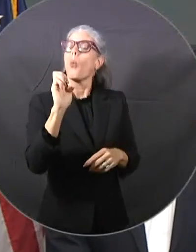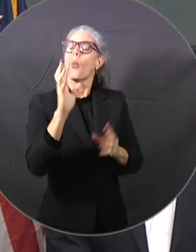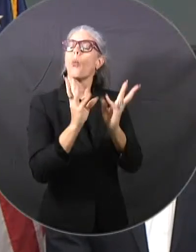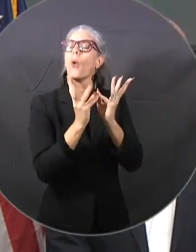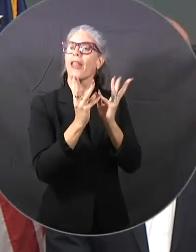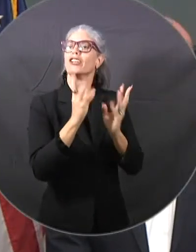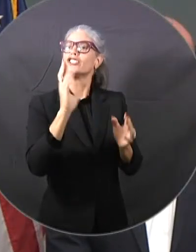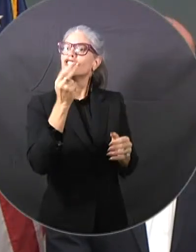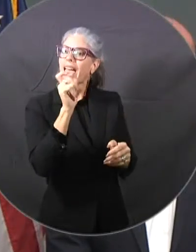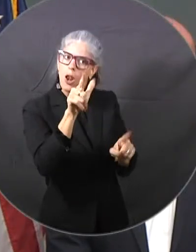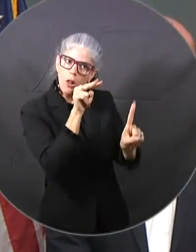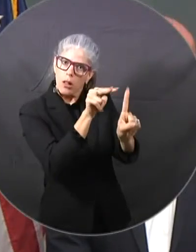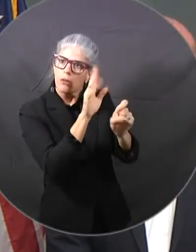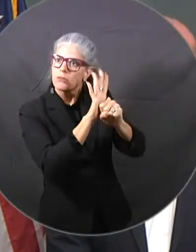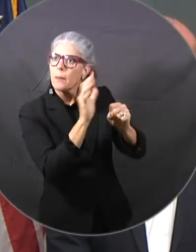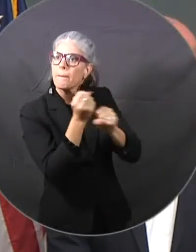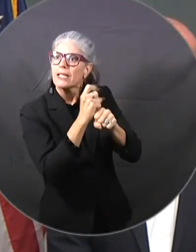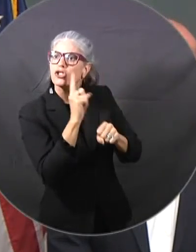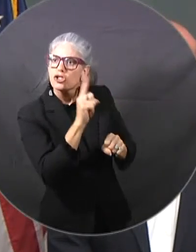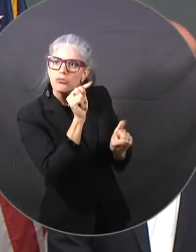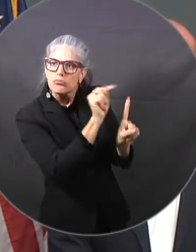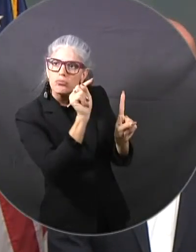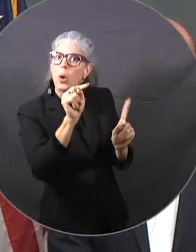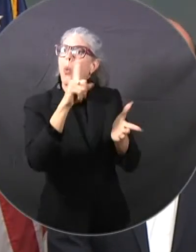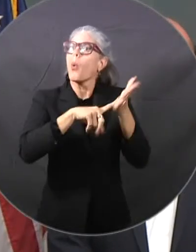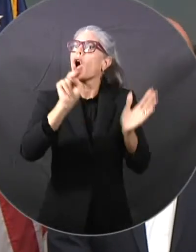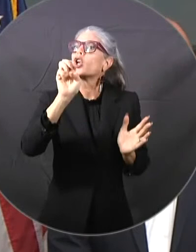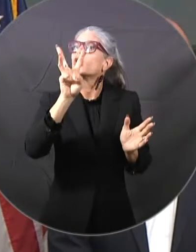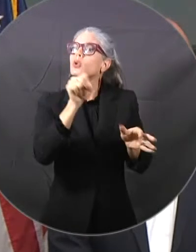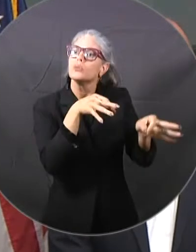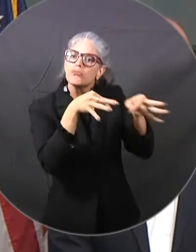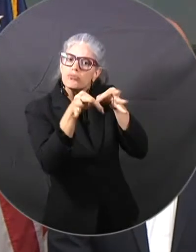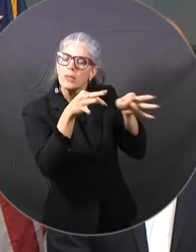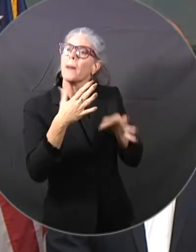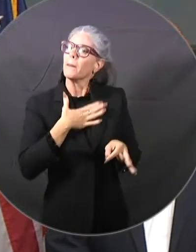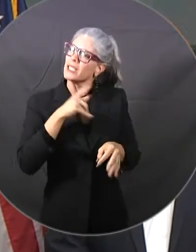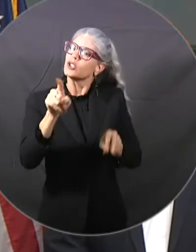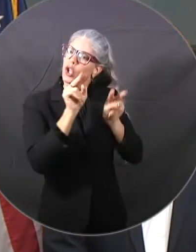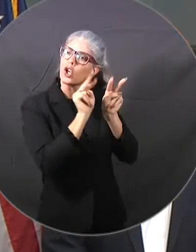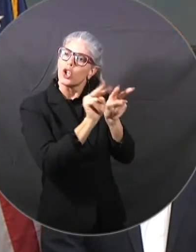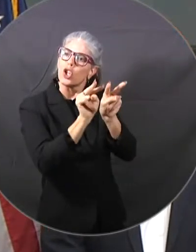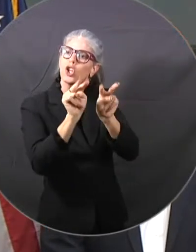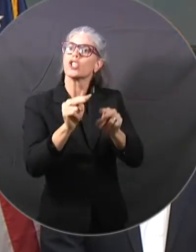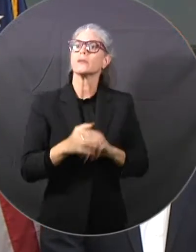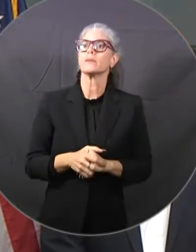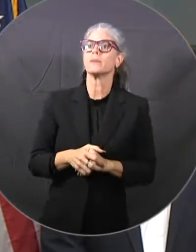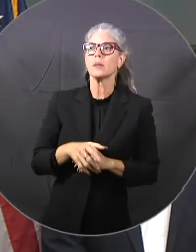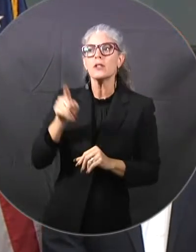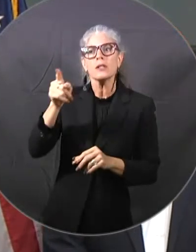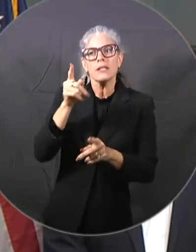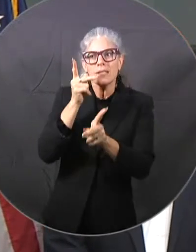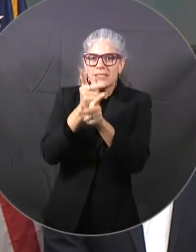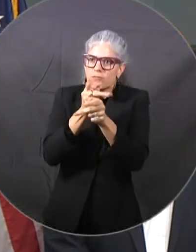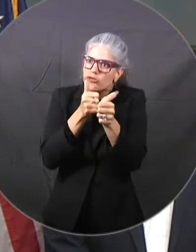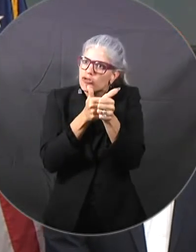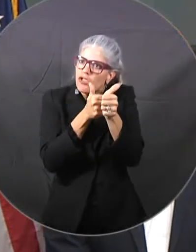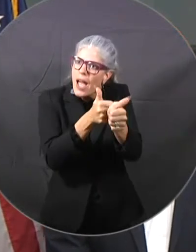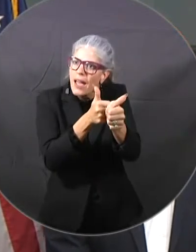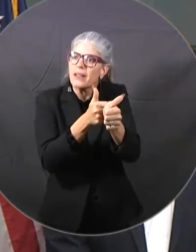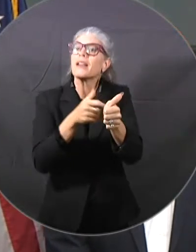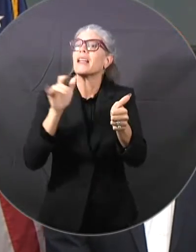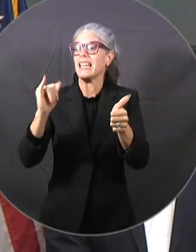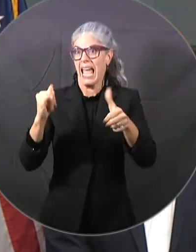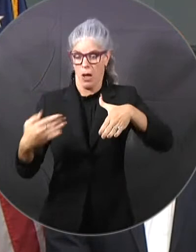the storm is going there. They will not make a change on the track on the 8 p.m. advisory. If there is one, it could be on the 11